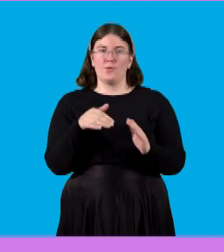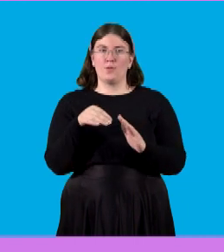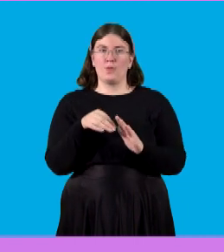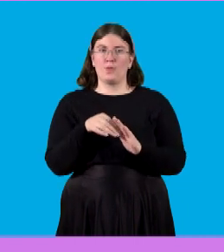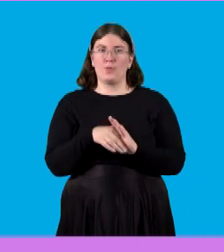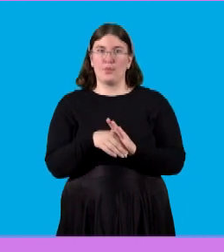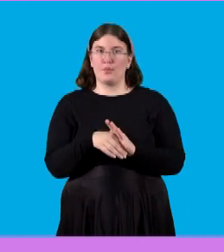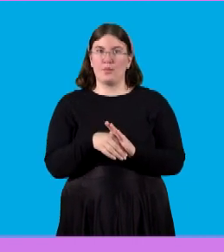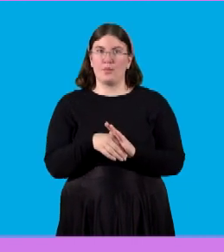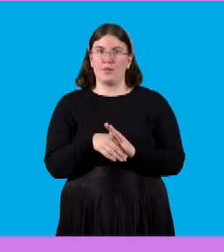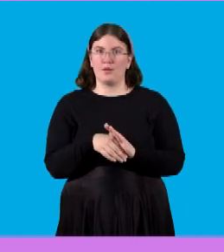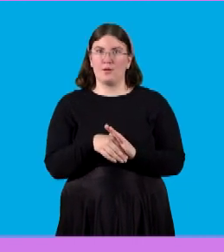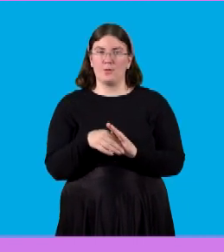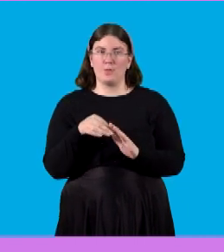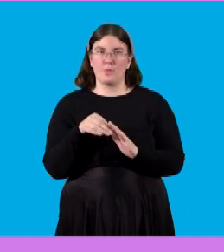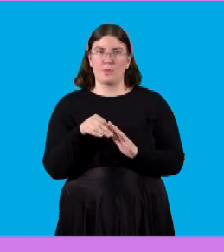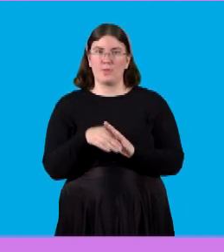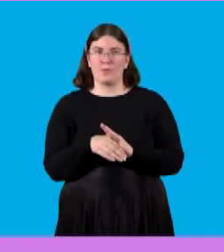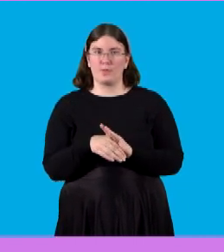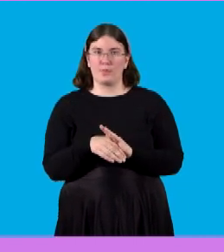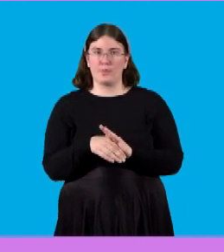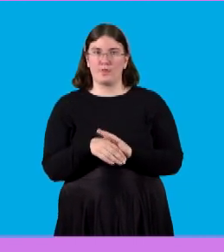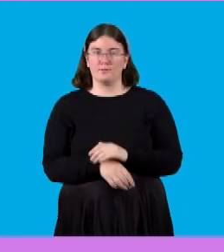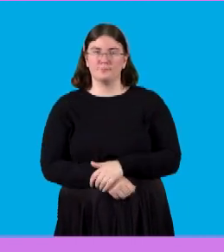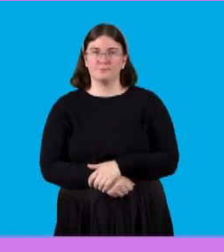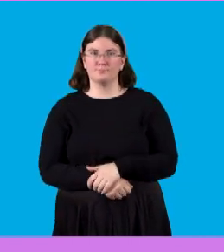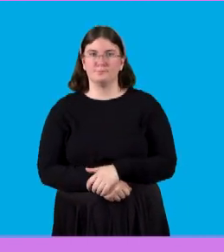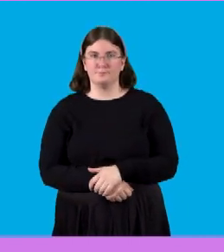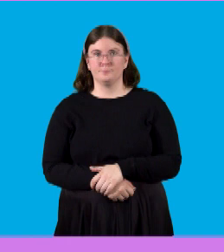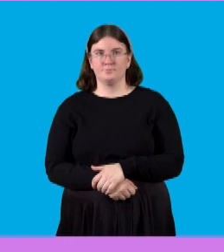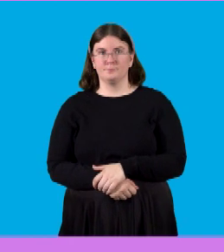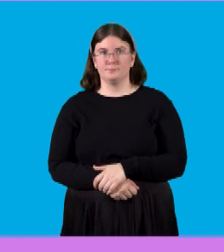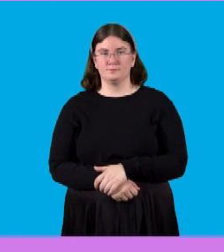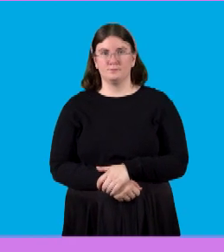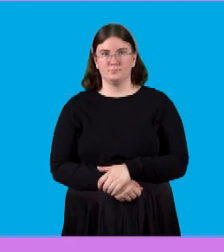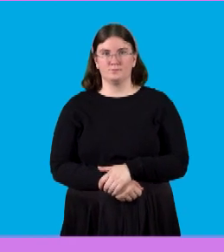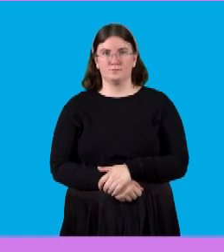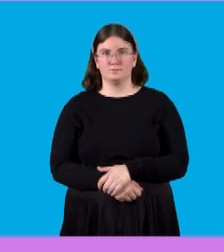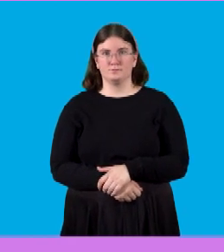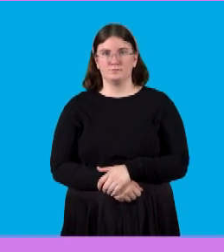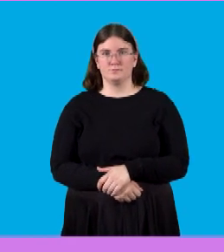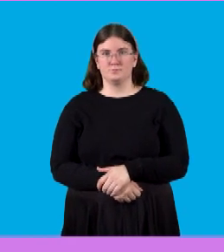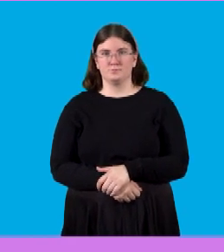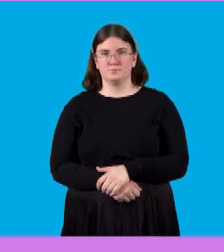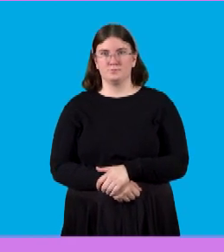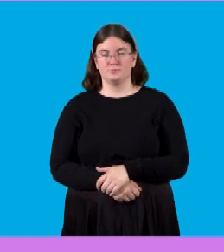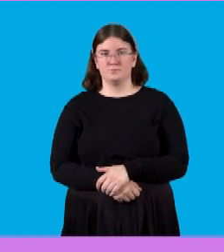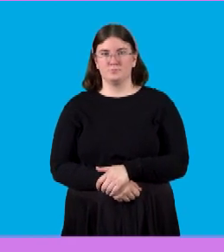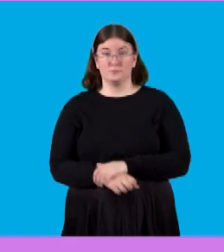got less, right? It decreased, if you can put it that way. It got less or